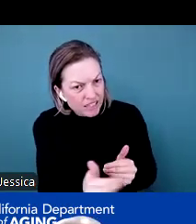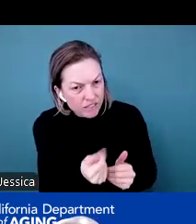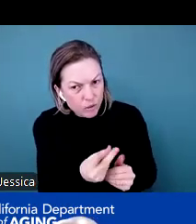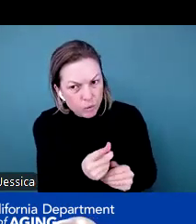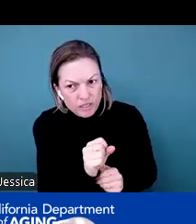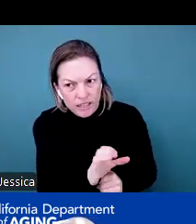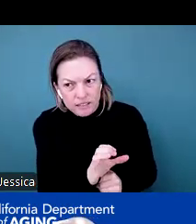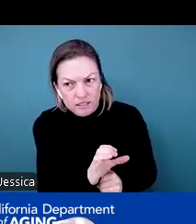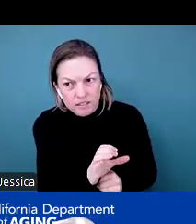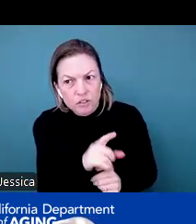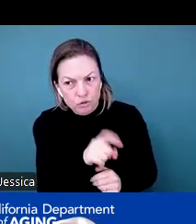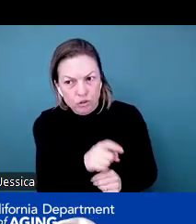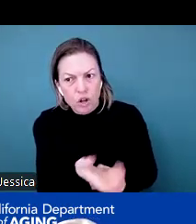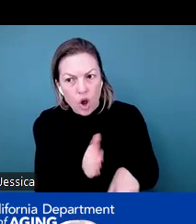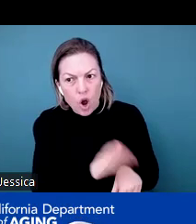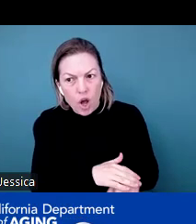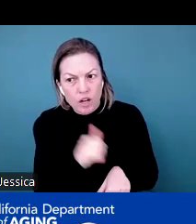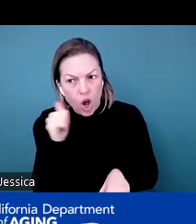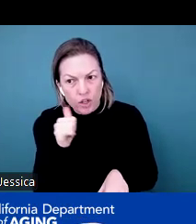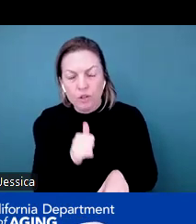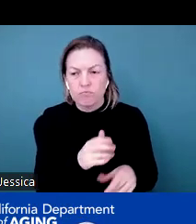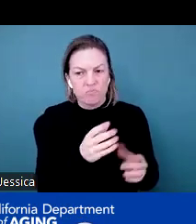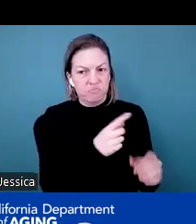seconds, you should turn on your audio.